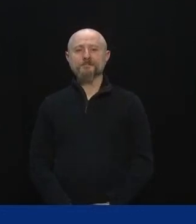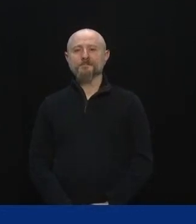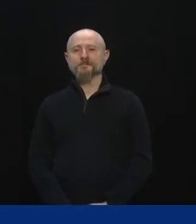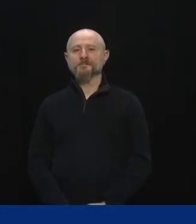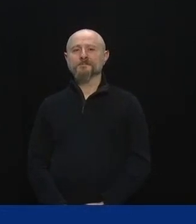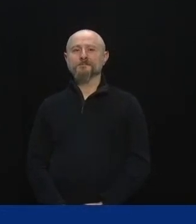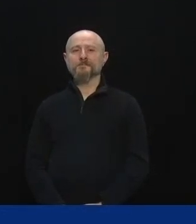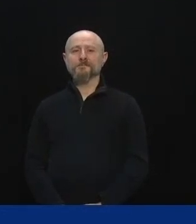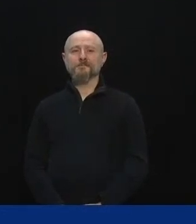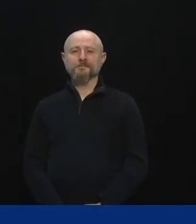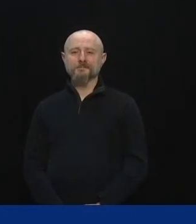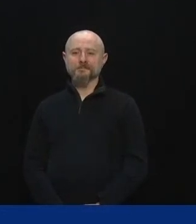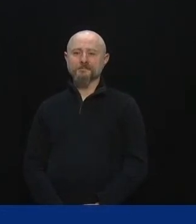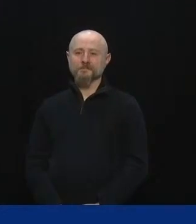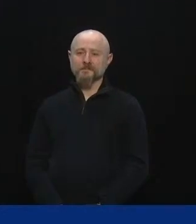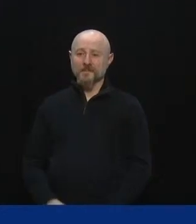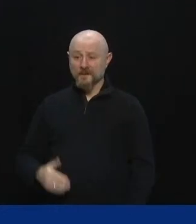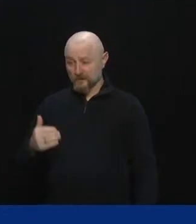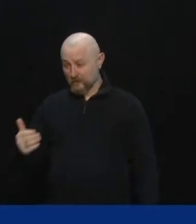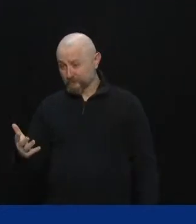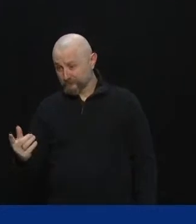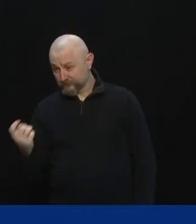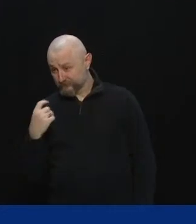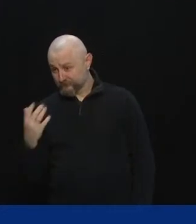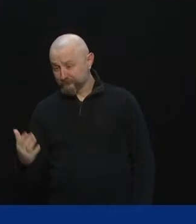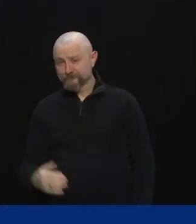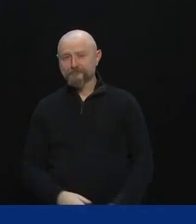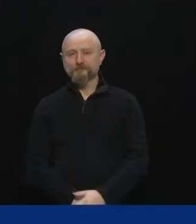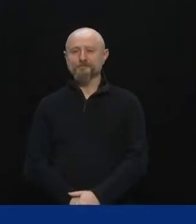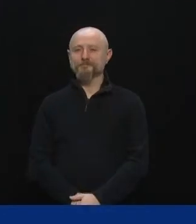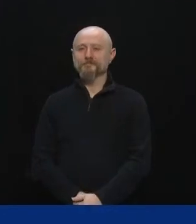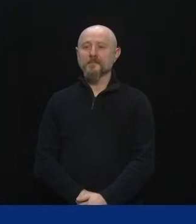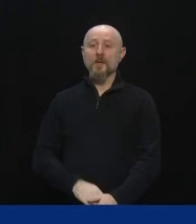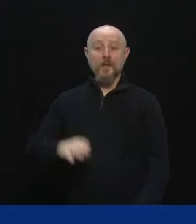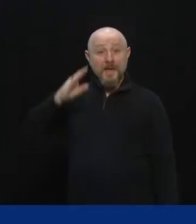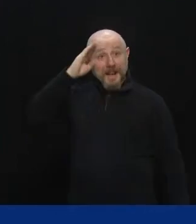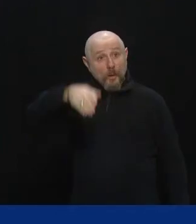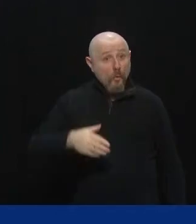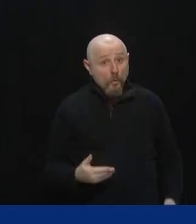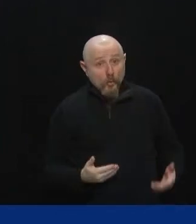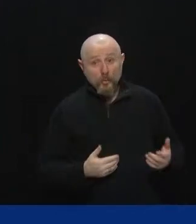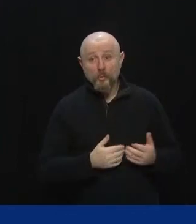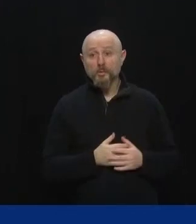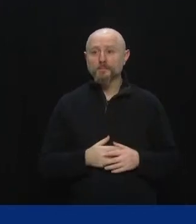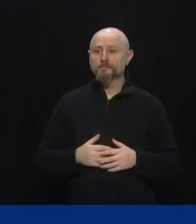Go ahead and open your mic, Bart. Hello?